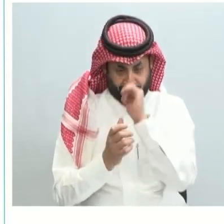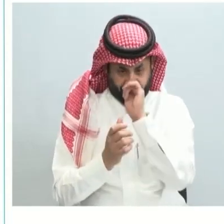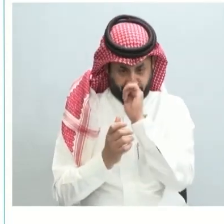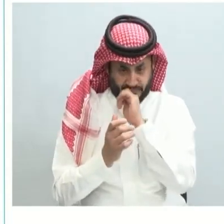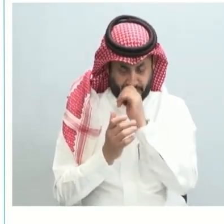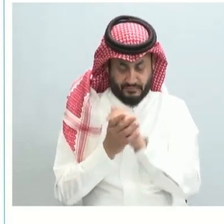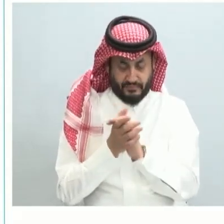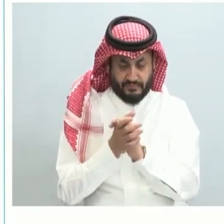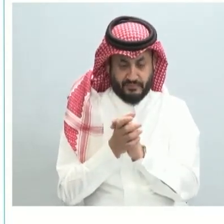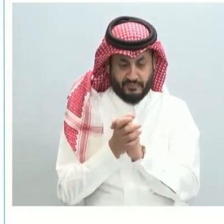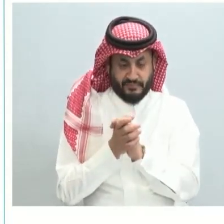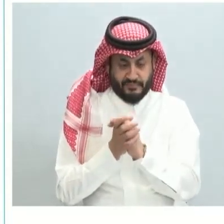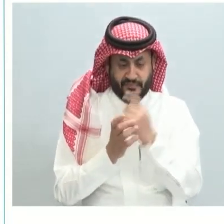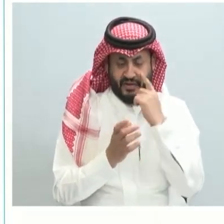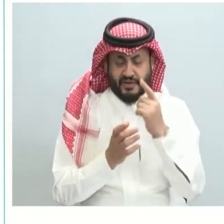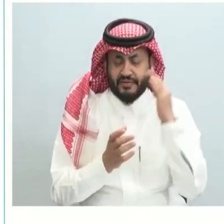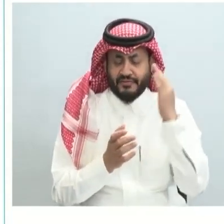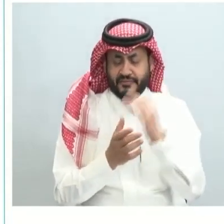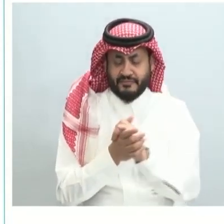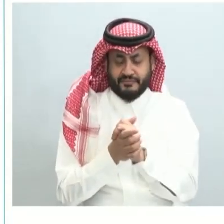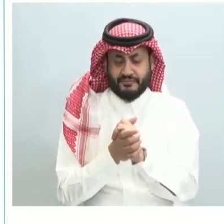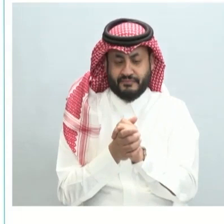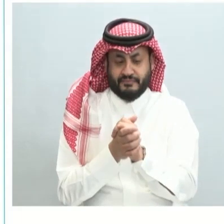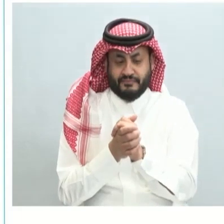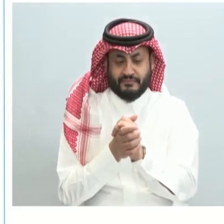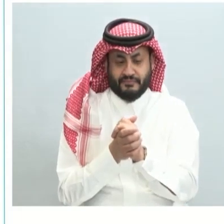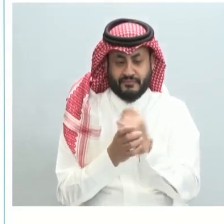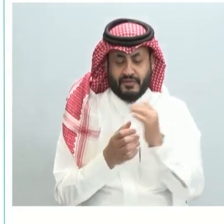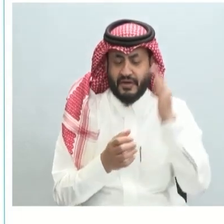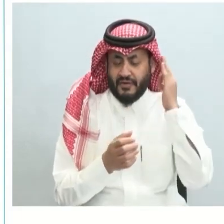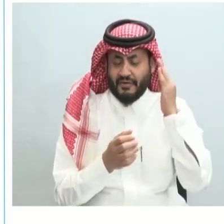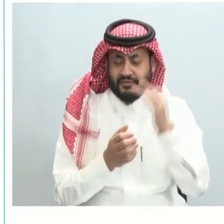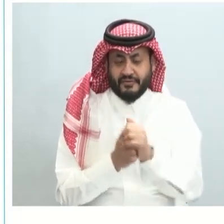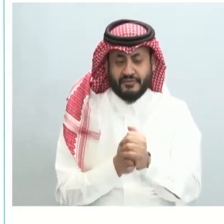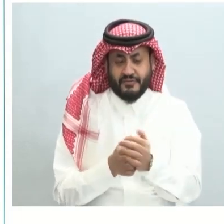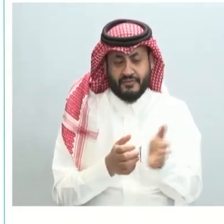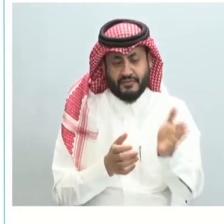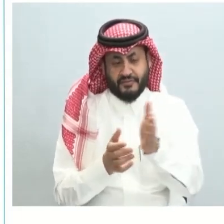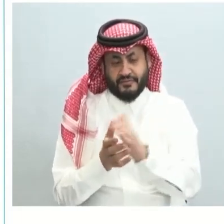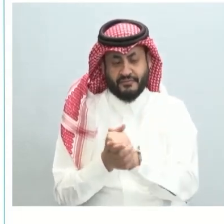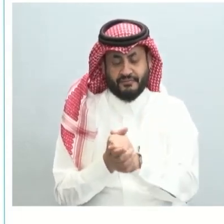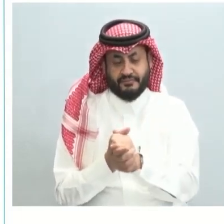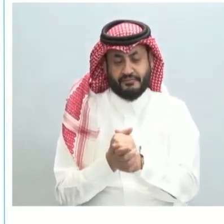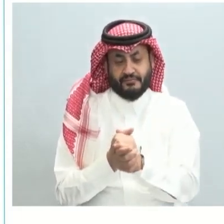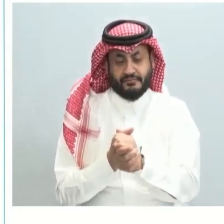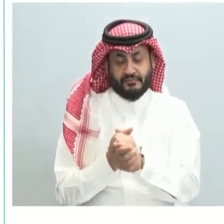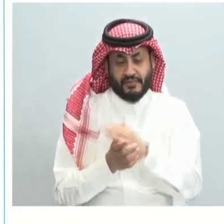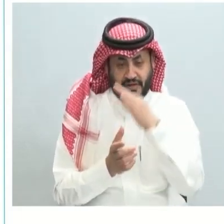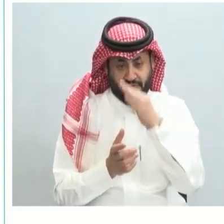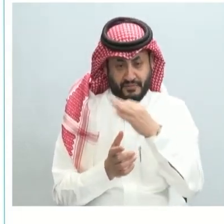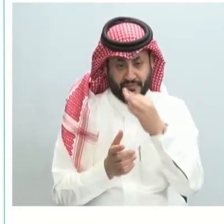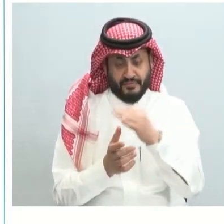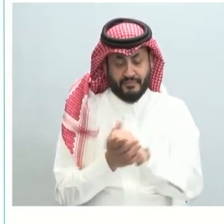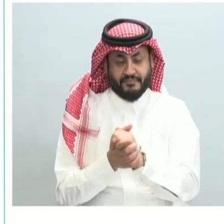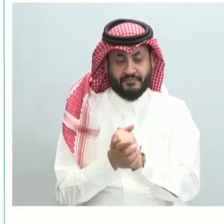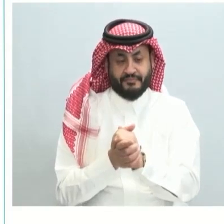need to listen for these words. We need to listen for these words, and after we listen, we need to say